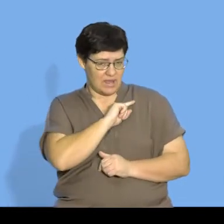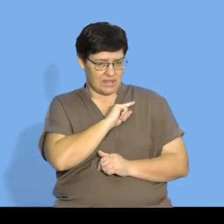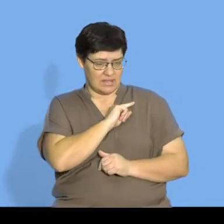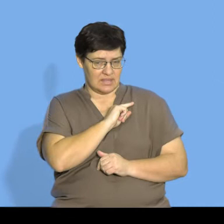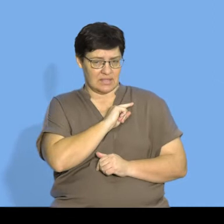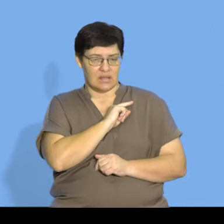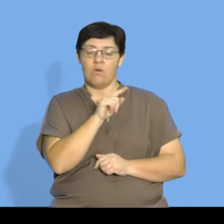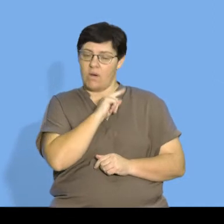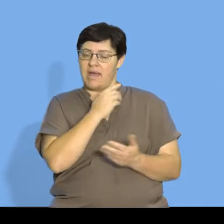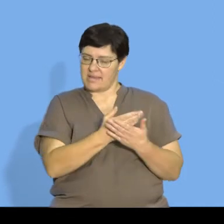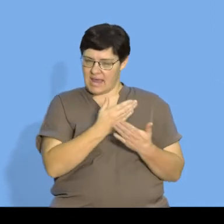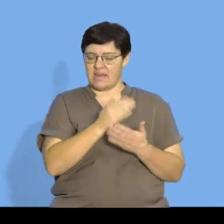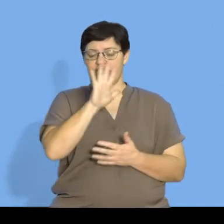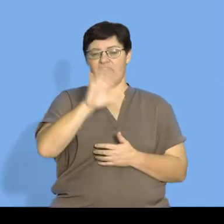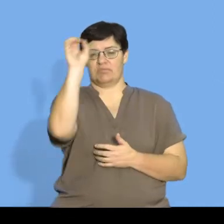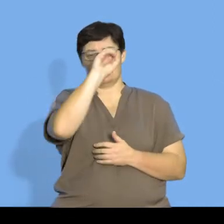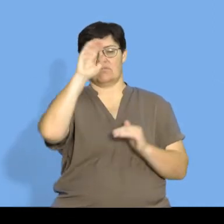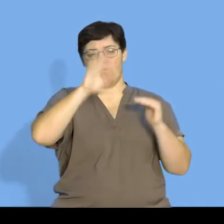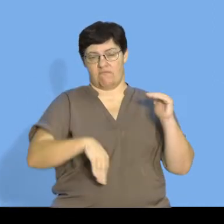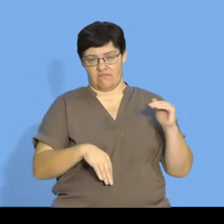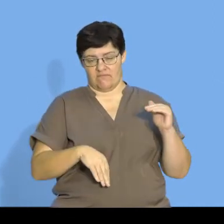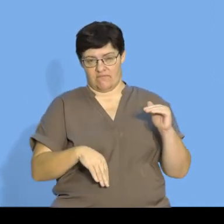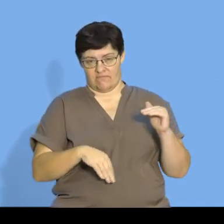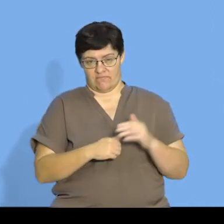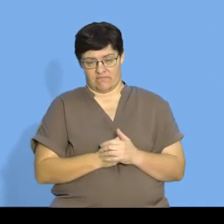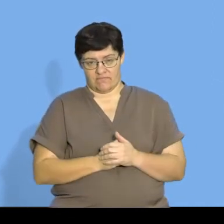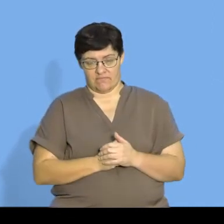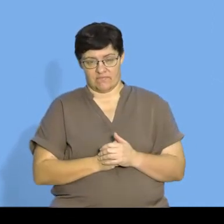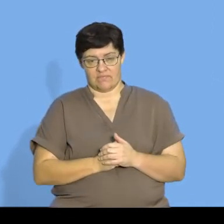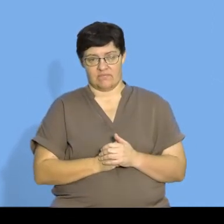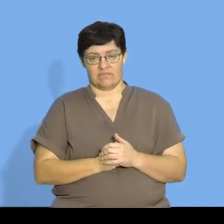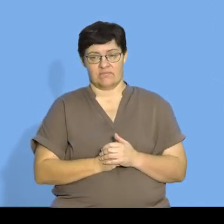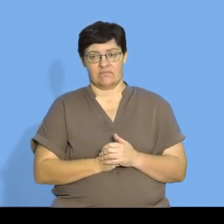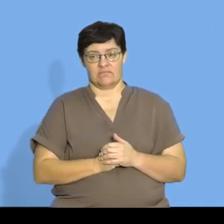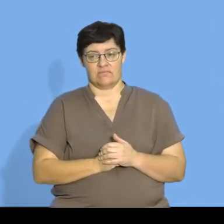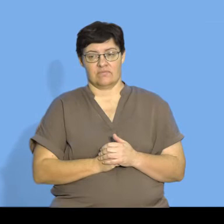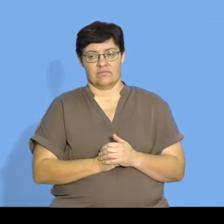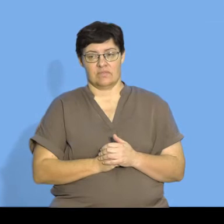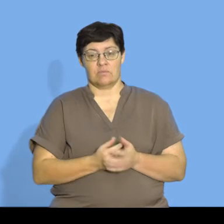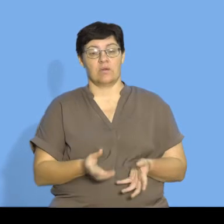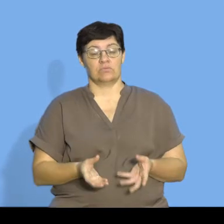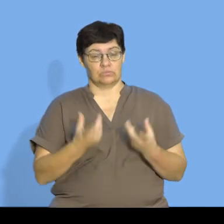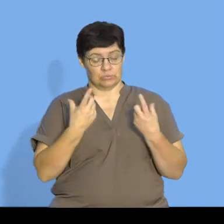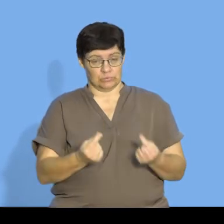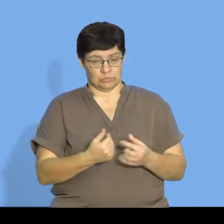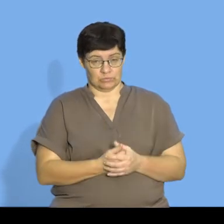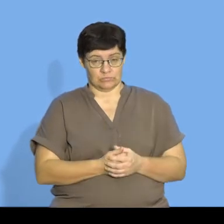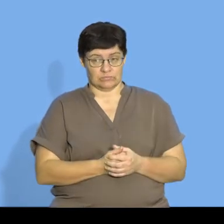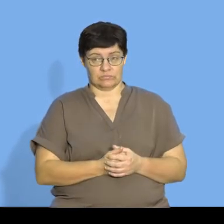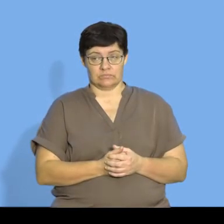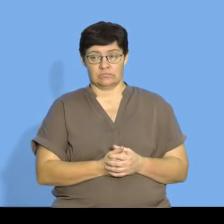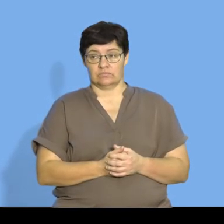95%. Why? Because they're entitled to a 5% discount. Okay, so if we do that one there,